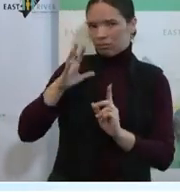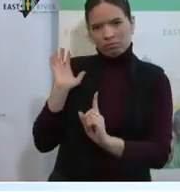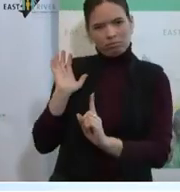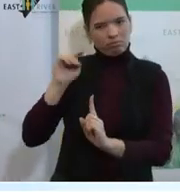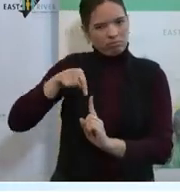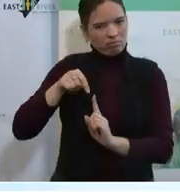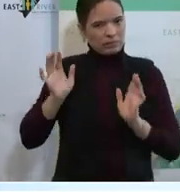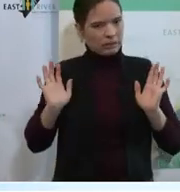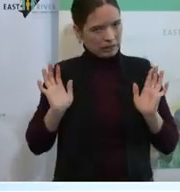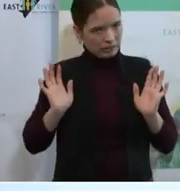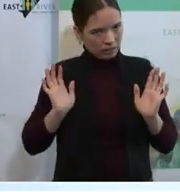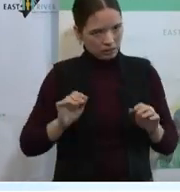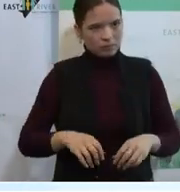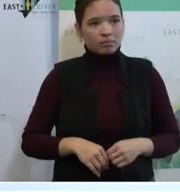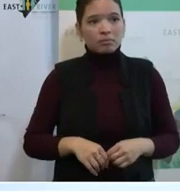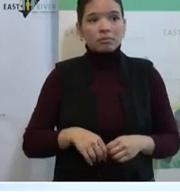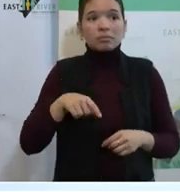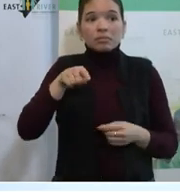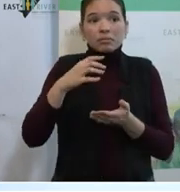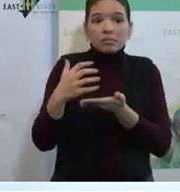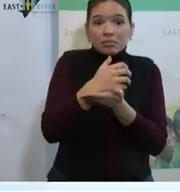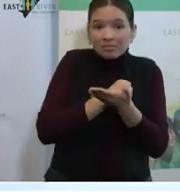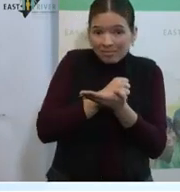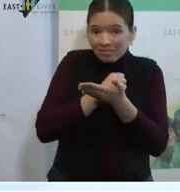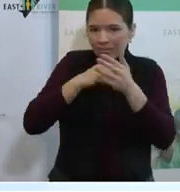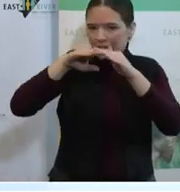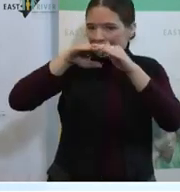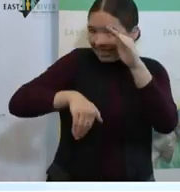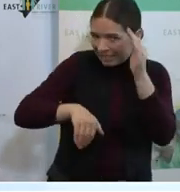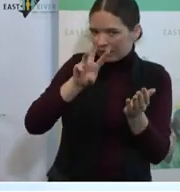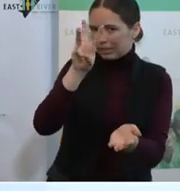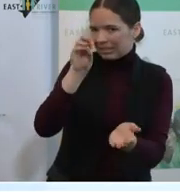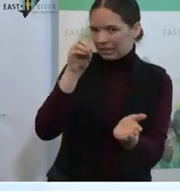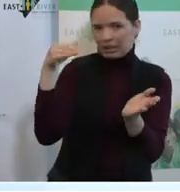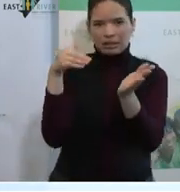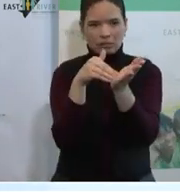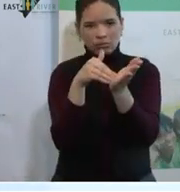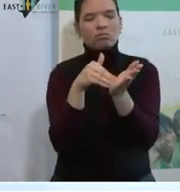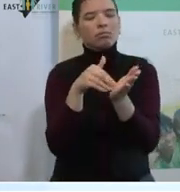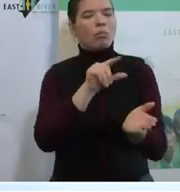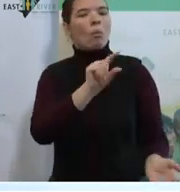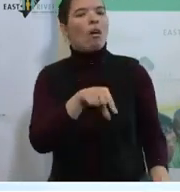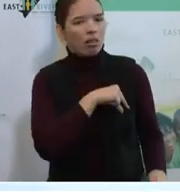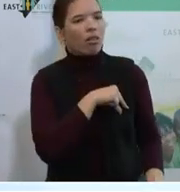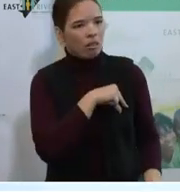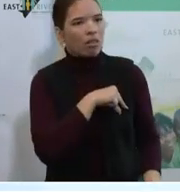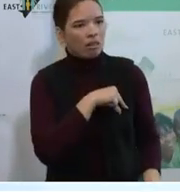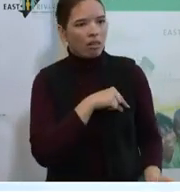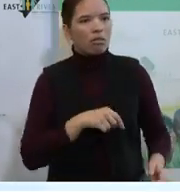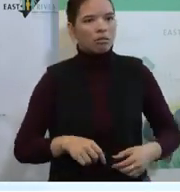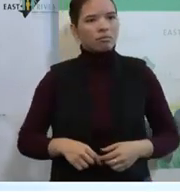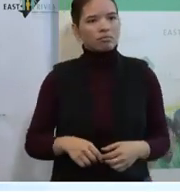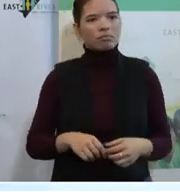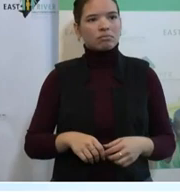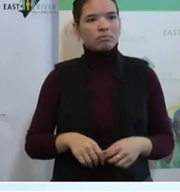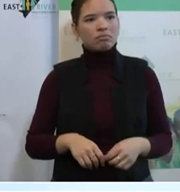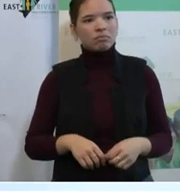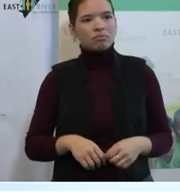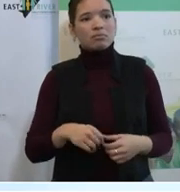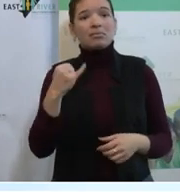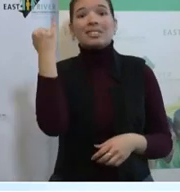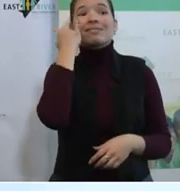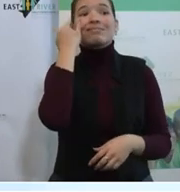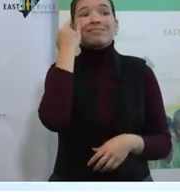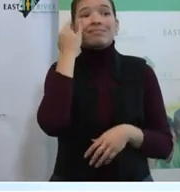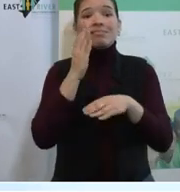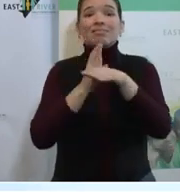under $60,000. The ARP sites are tasked with serving residents over age 60 of any income. And then there are some limits on the